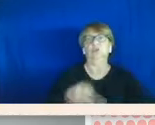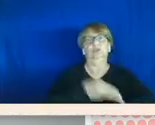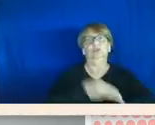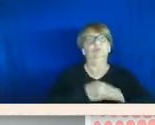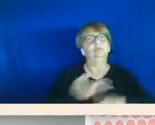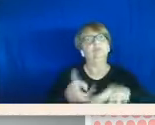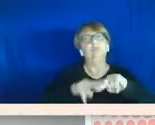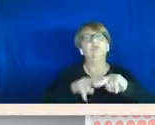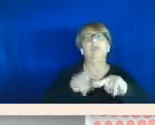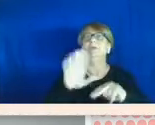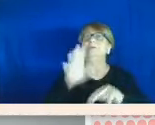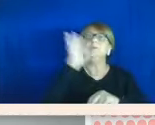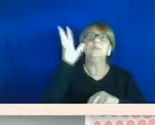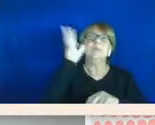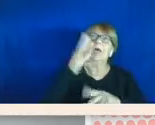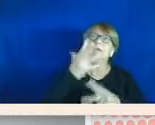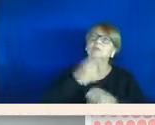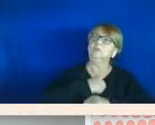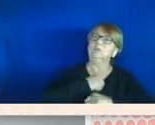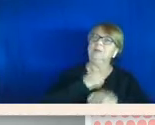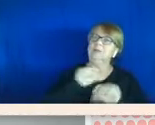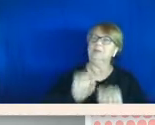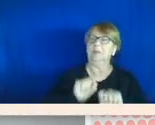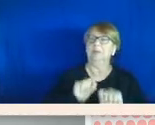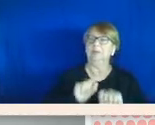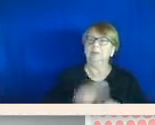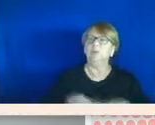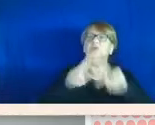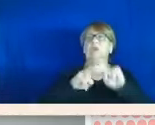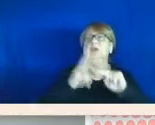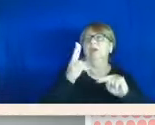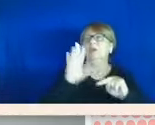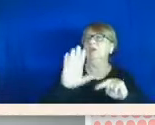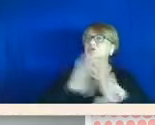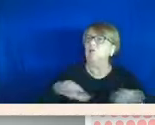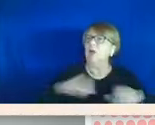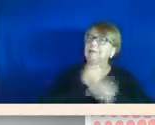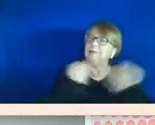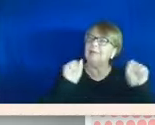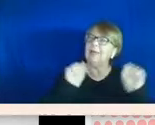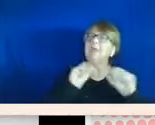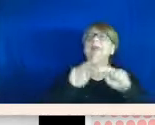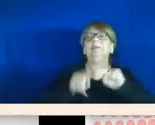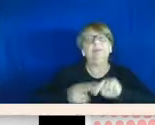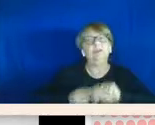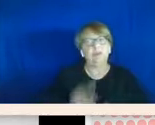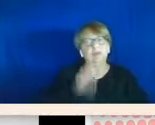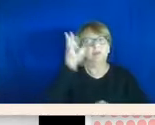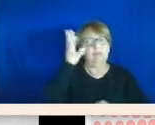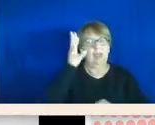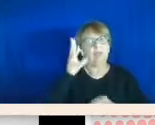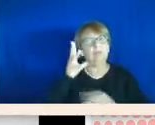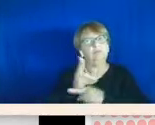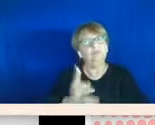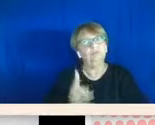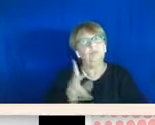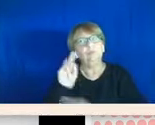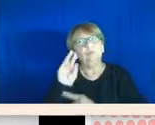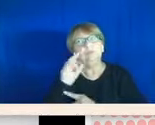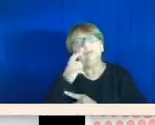protective capacity, increase child safety, and decrease the parental substance use and child reabuse and